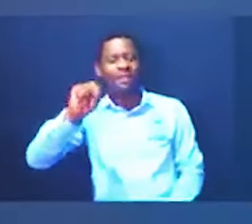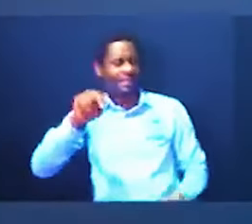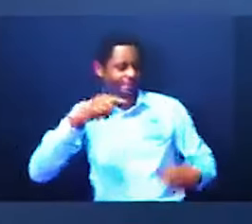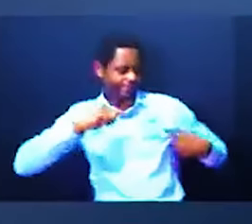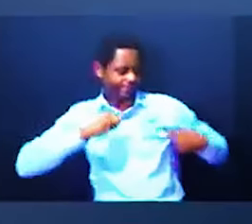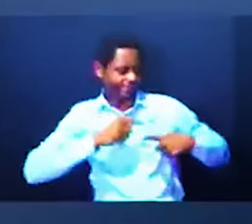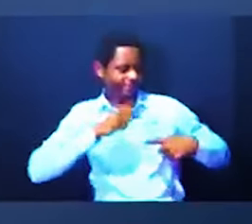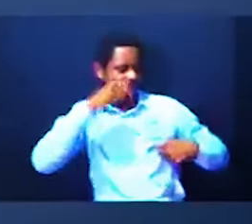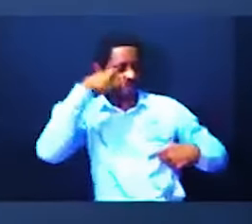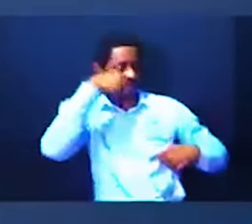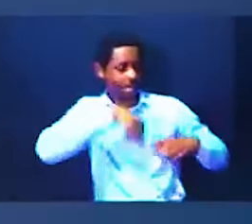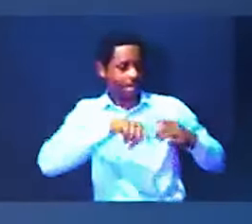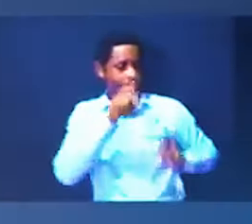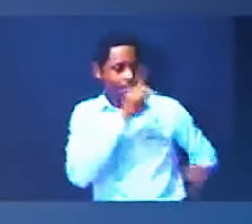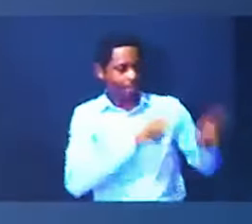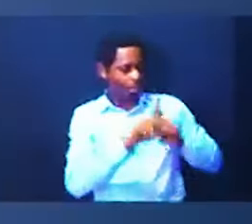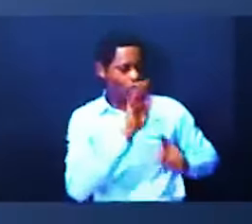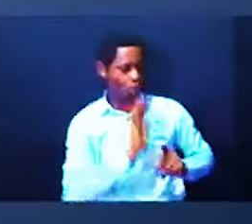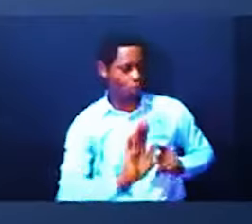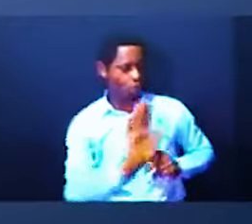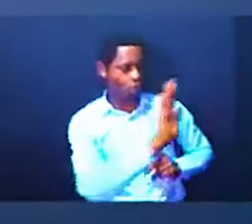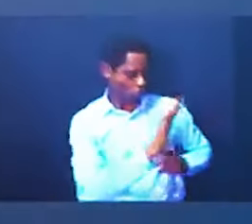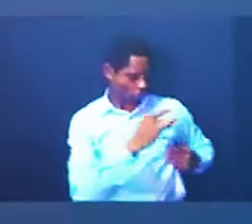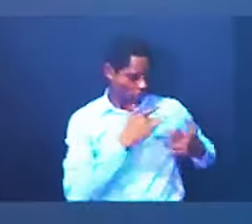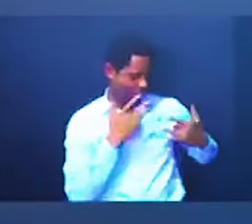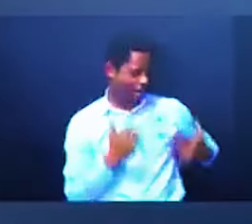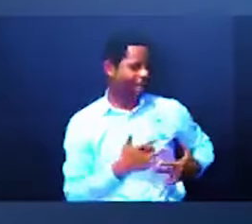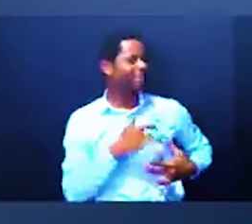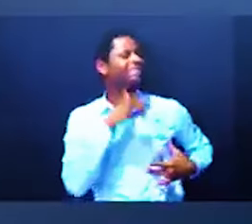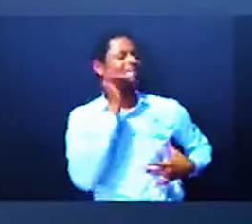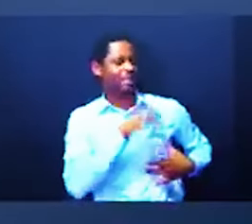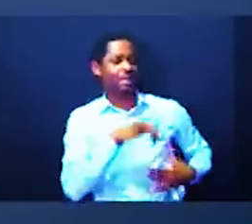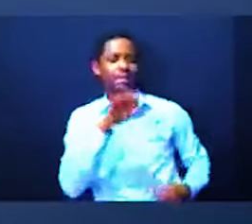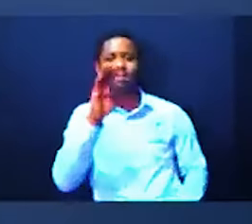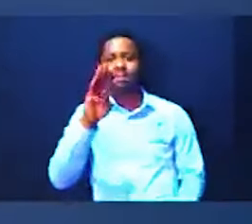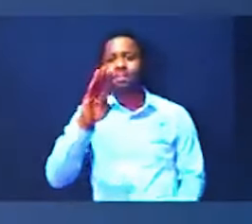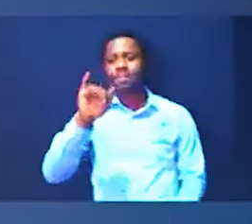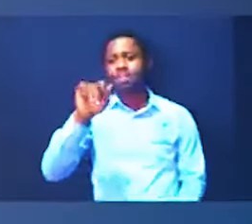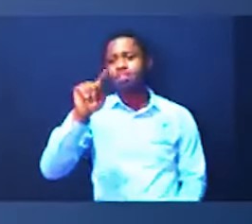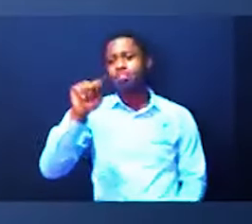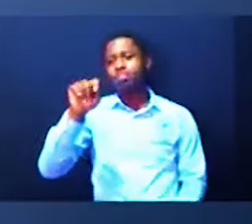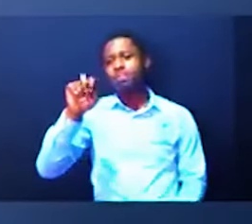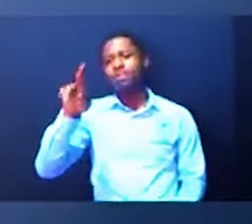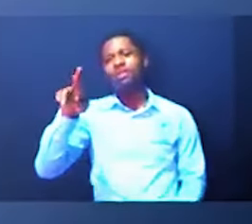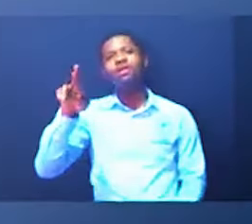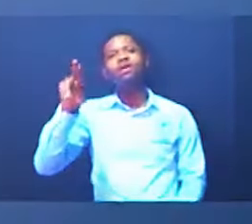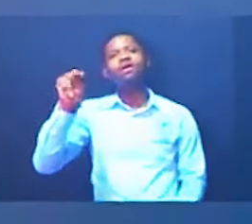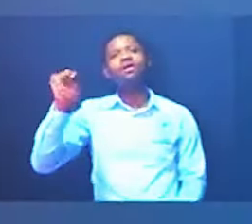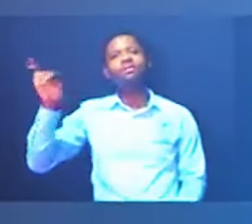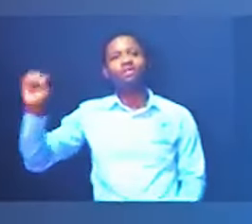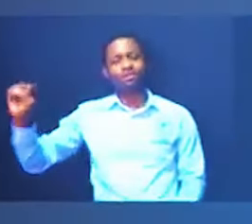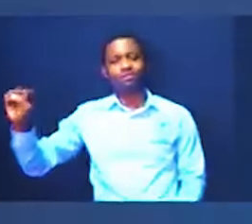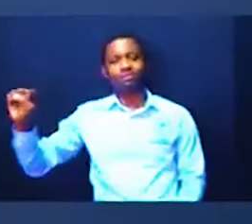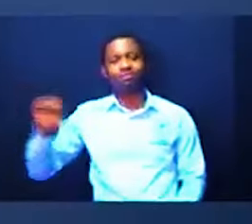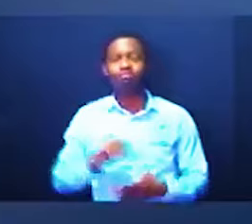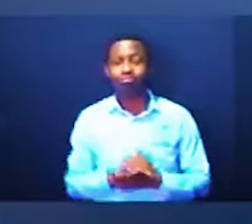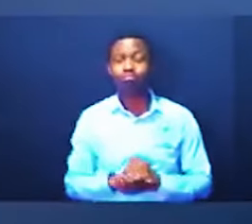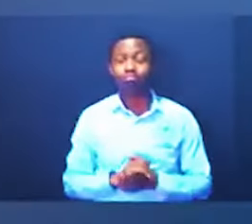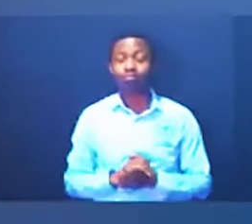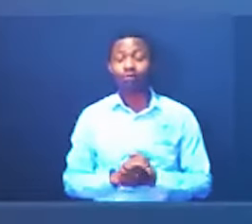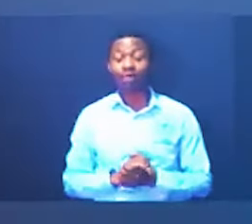heart. Now, so from today, I'll be looking at a segment of it, and I'll be talking